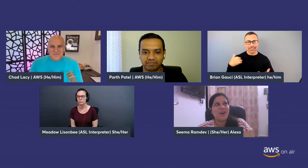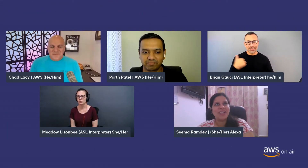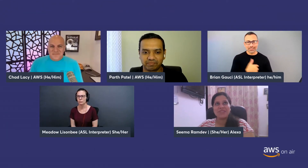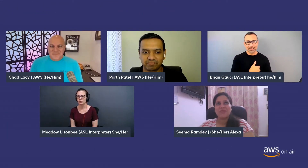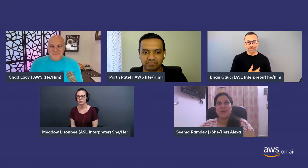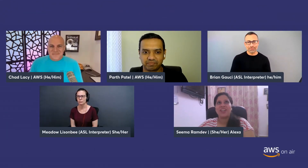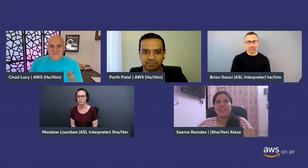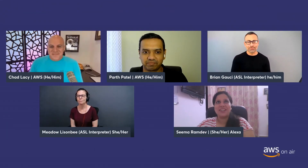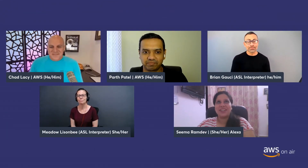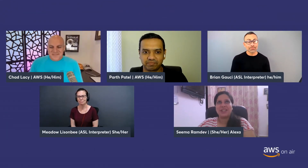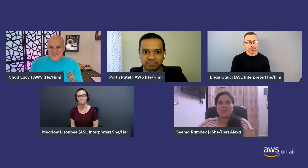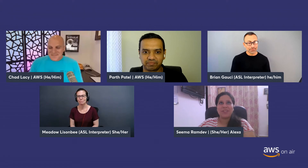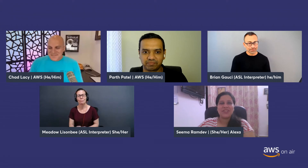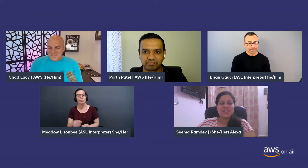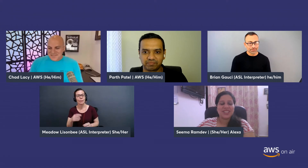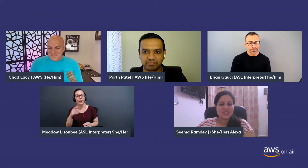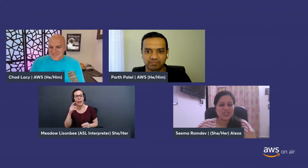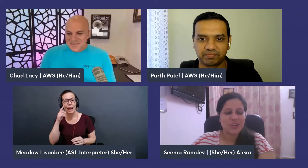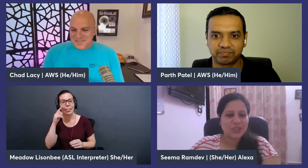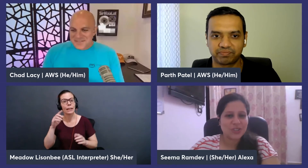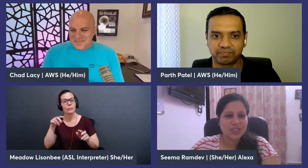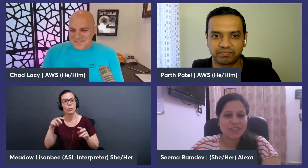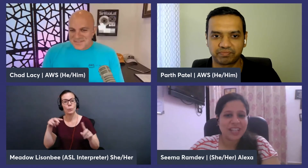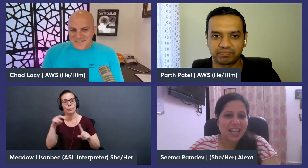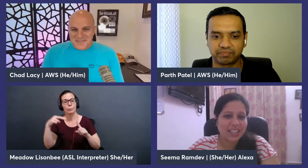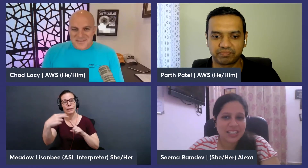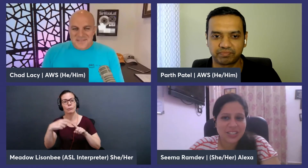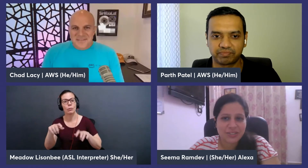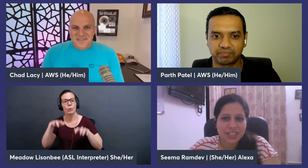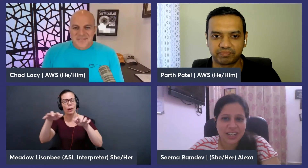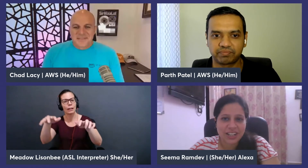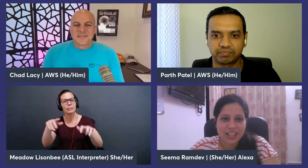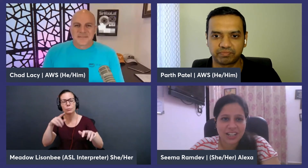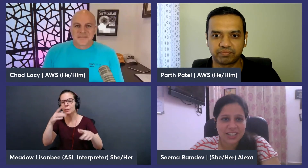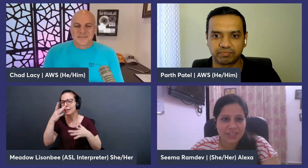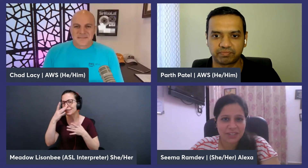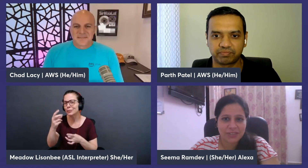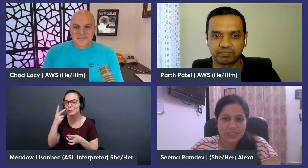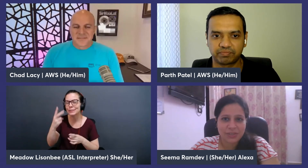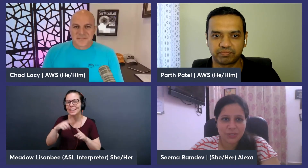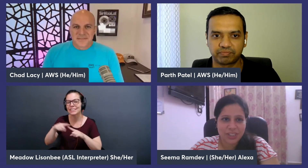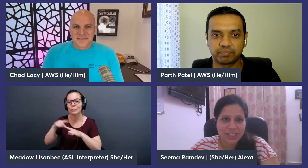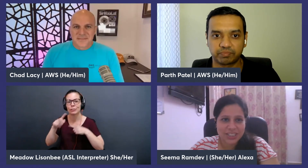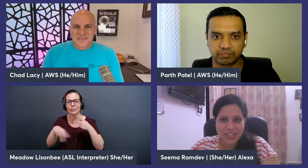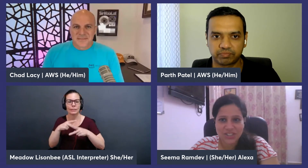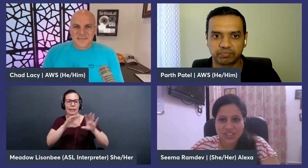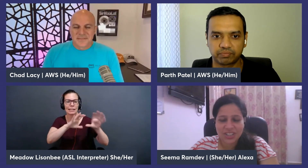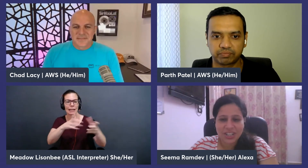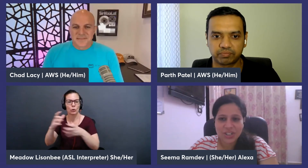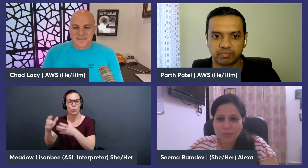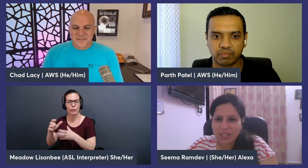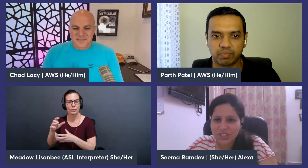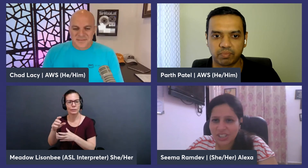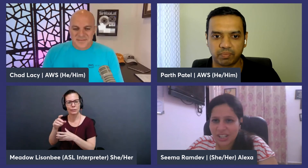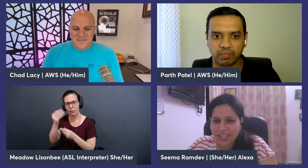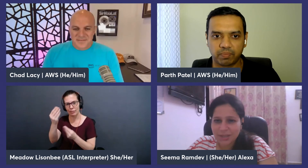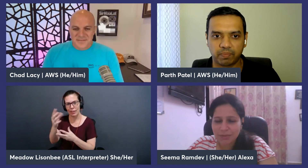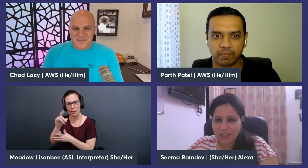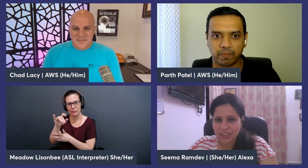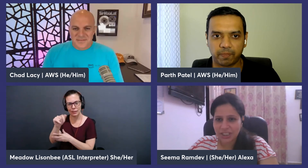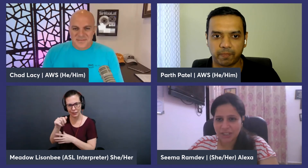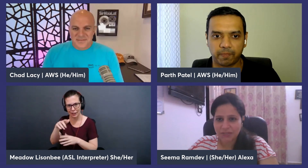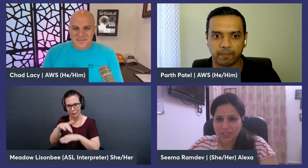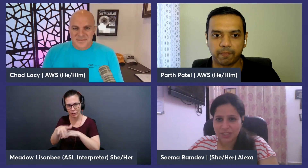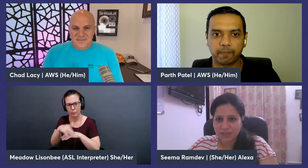our audience point, it'll be interesting to see also the different categories of data that is available within this section. You mentioned there are like